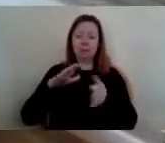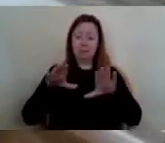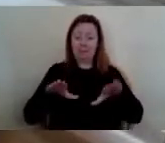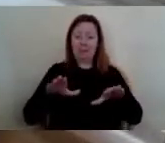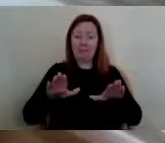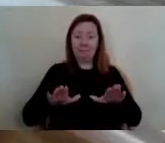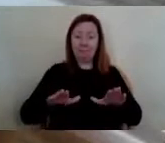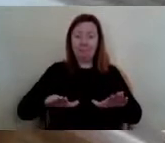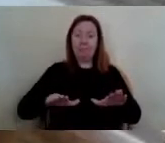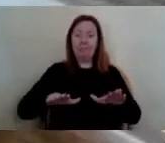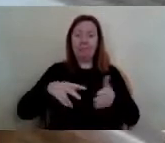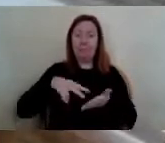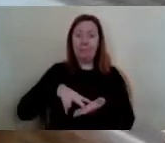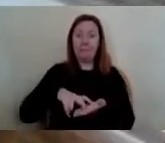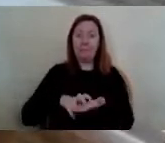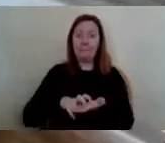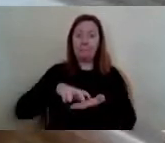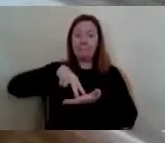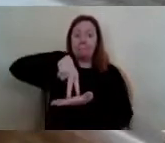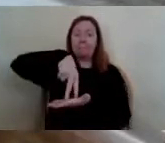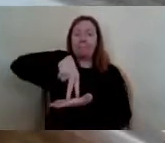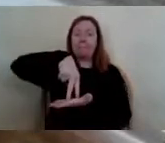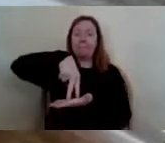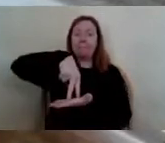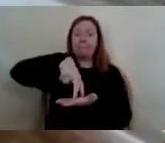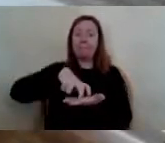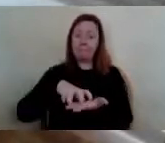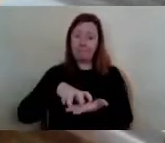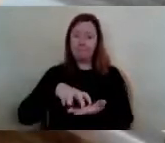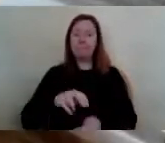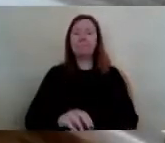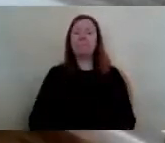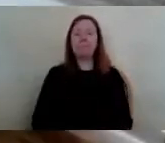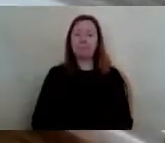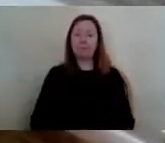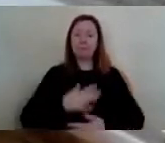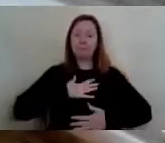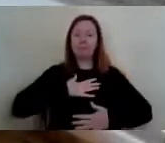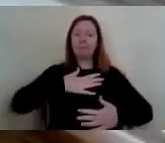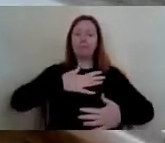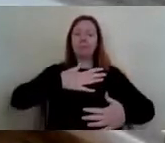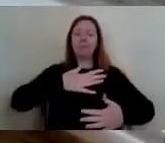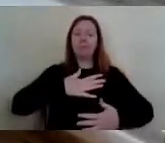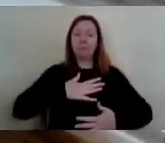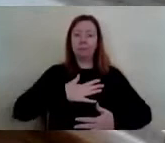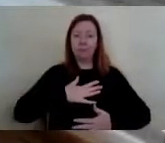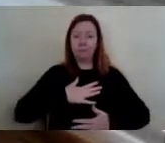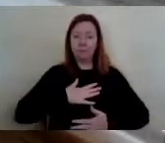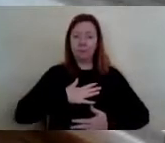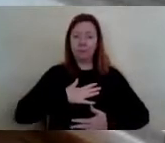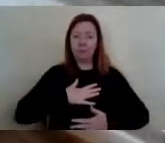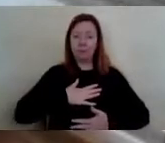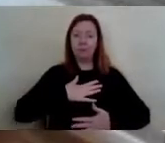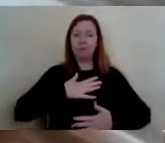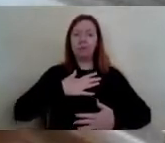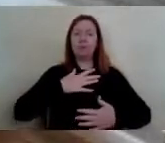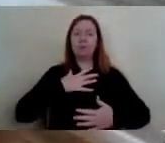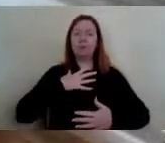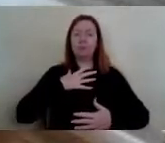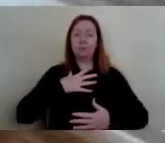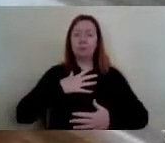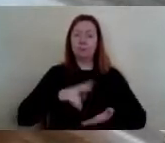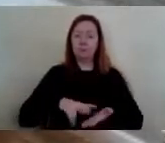knees slightly out, stand all the way up, put your shoulder blades back. Inhale, slip slowly back down to your chair. Exhale, press